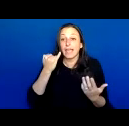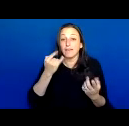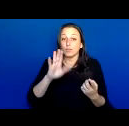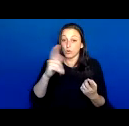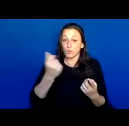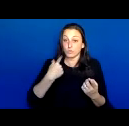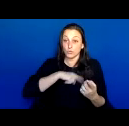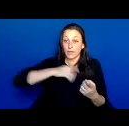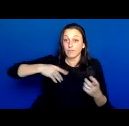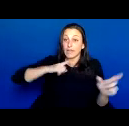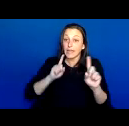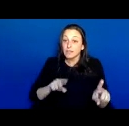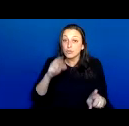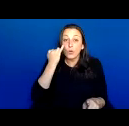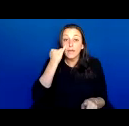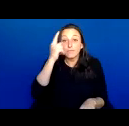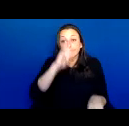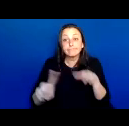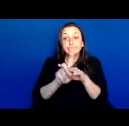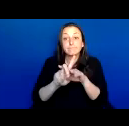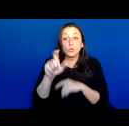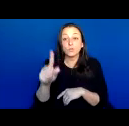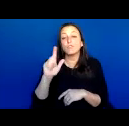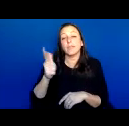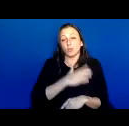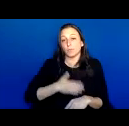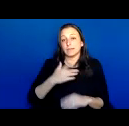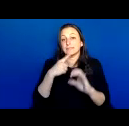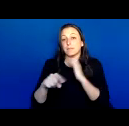question, or if you have a question you think of later, please send that over to